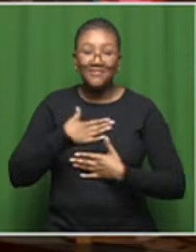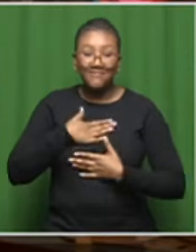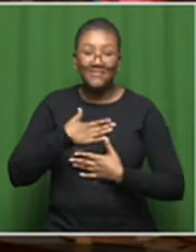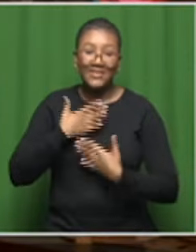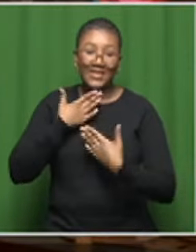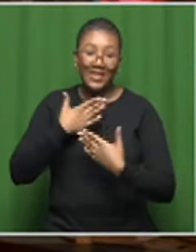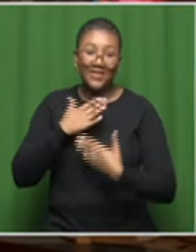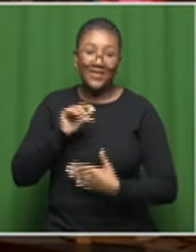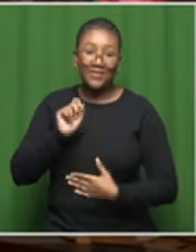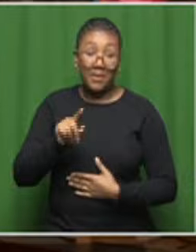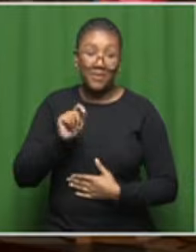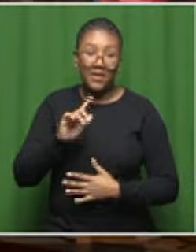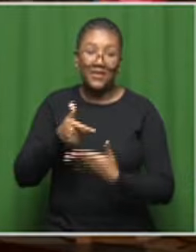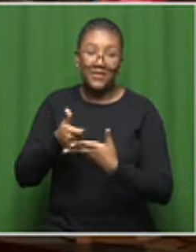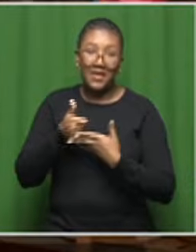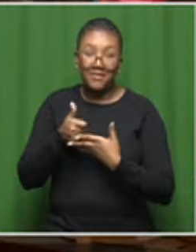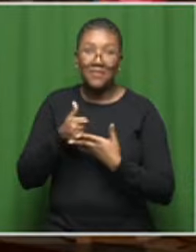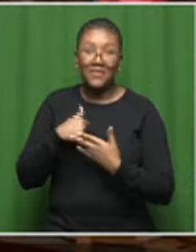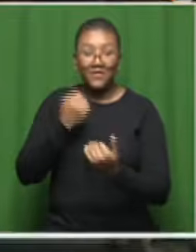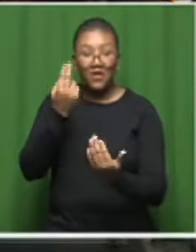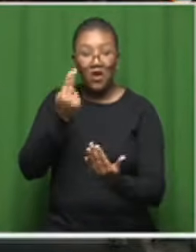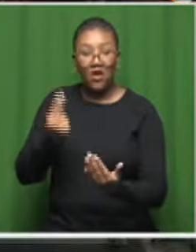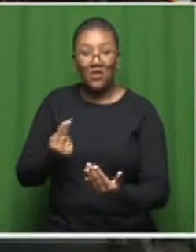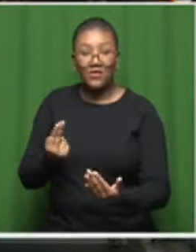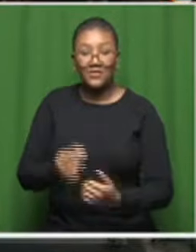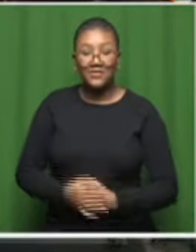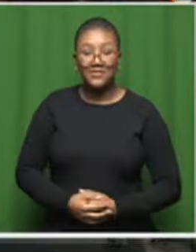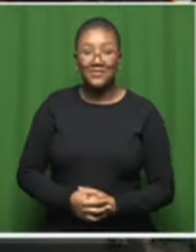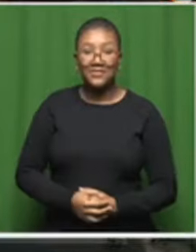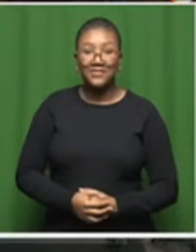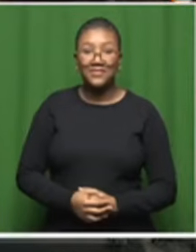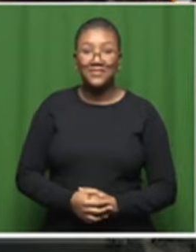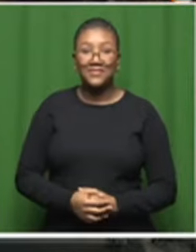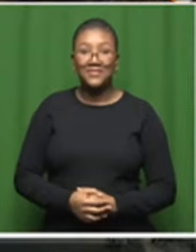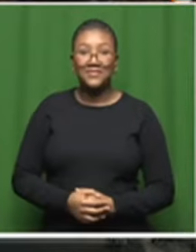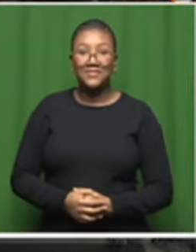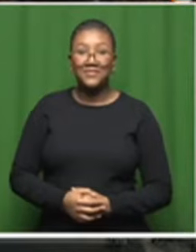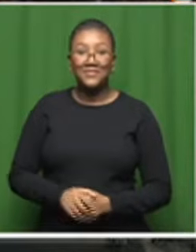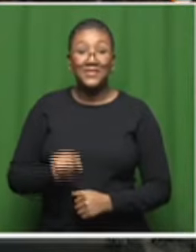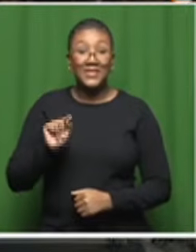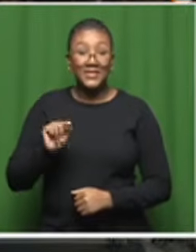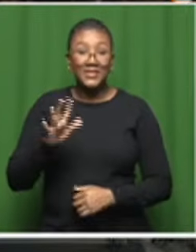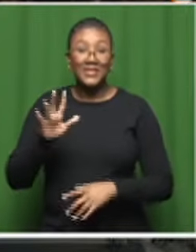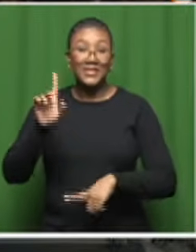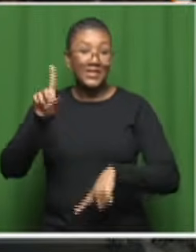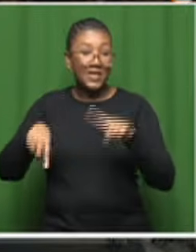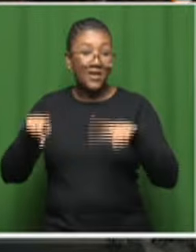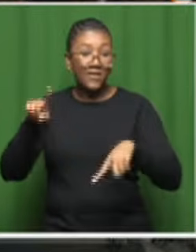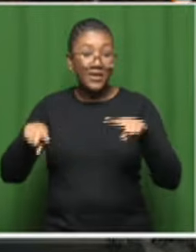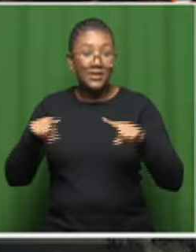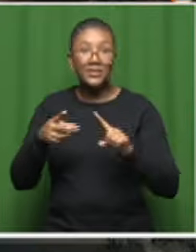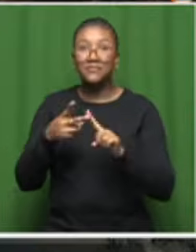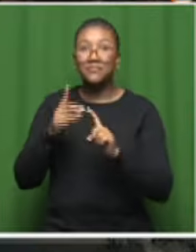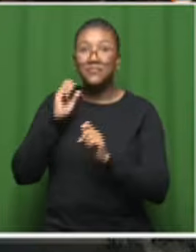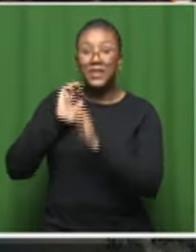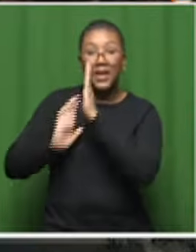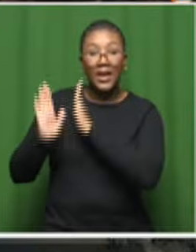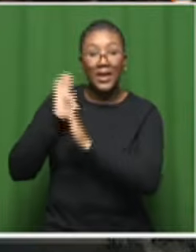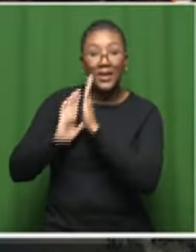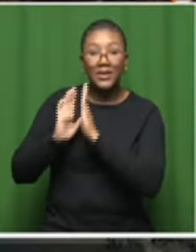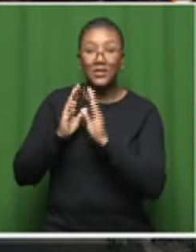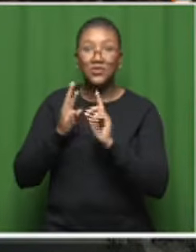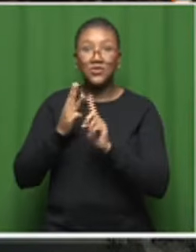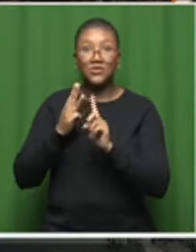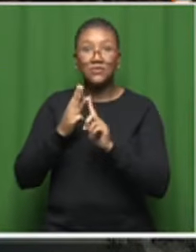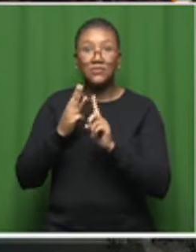It works somehow. So, yeah. So looking at that diversity and also just the history and the heritage at